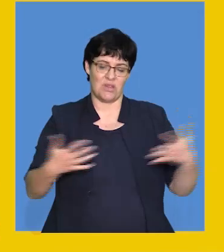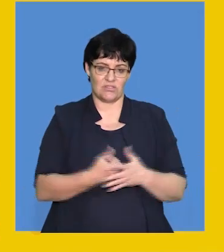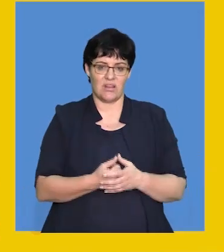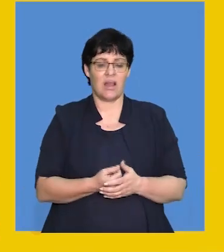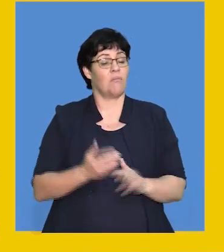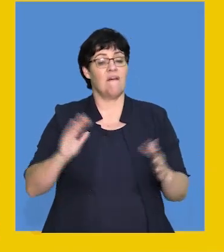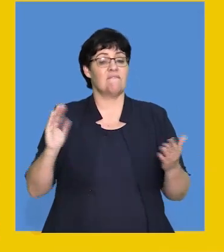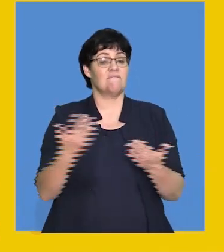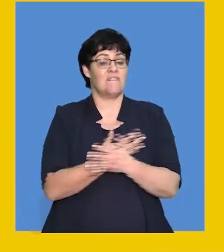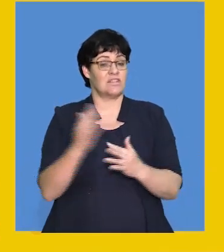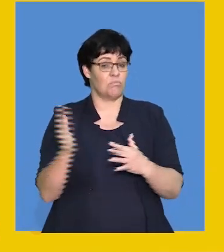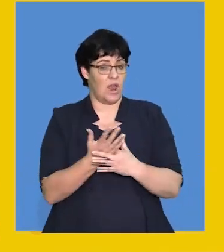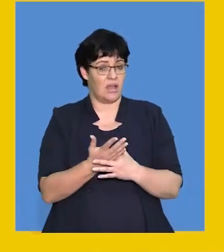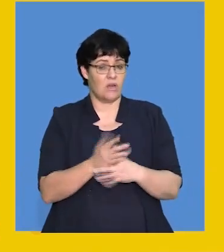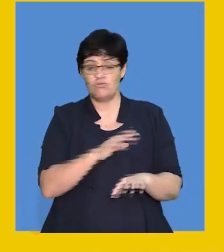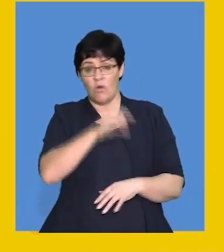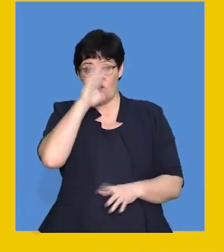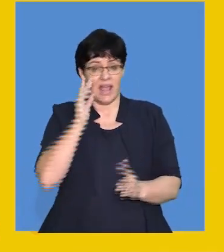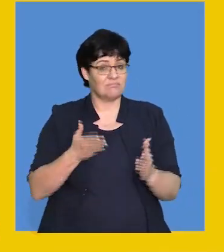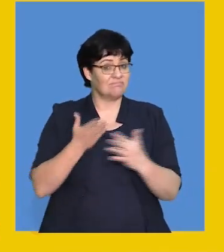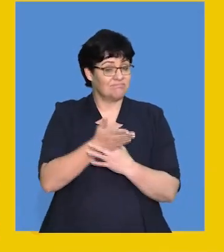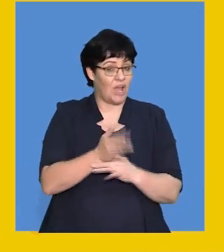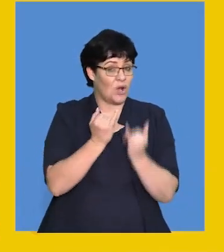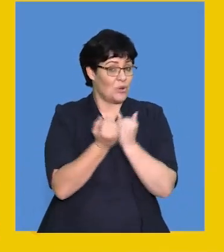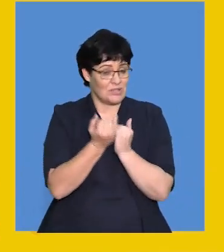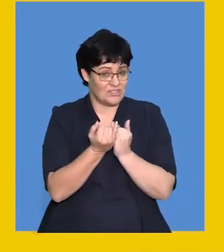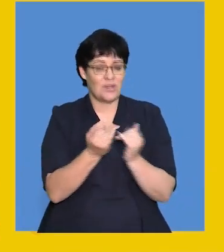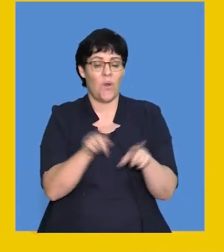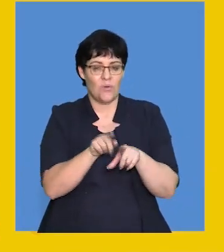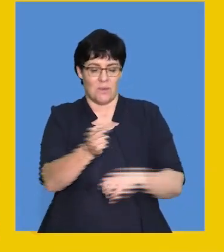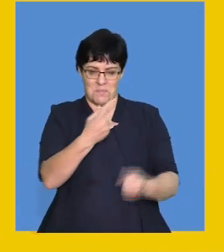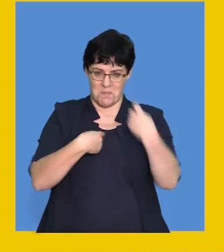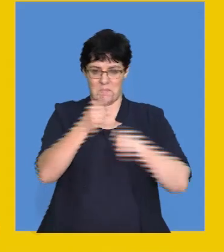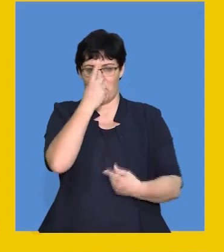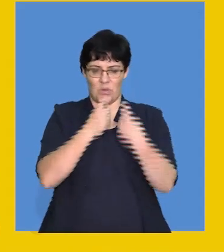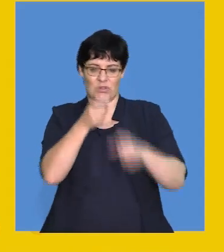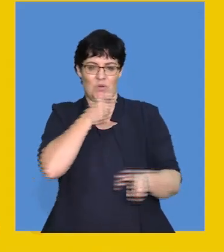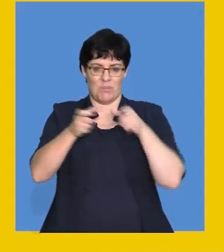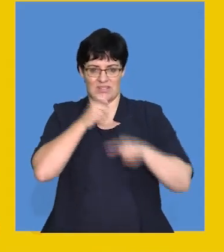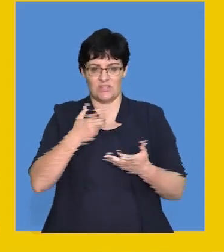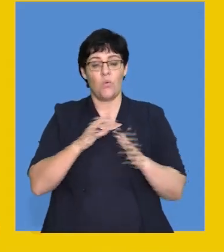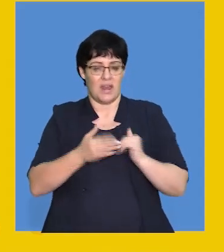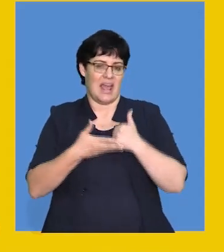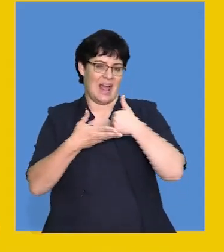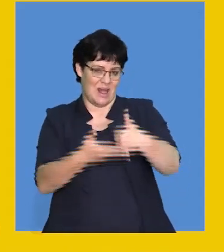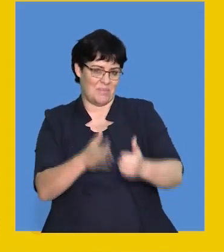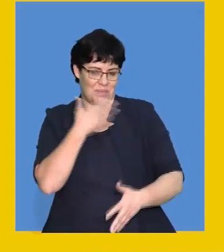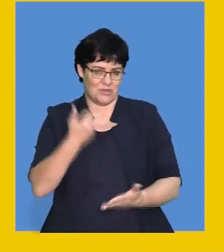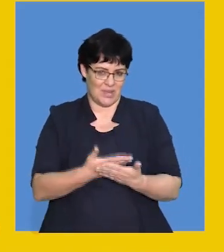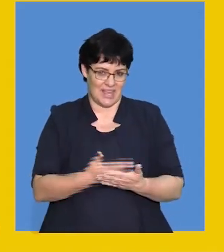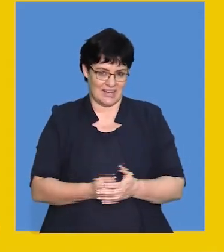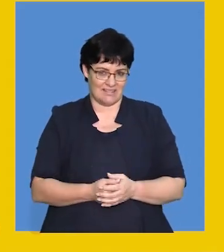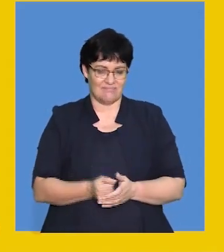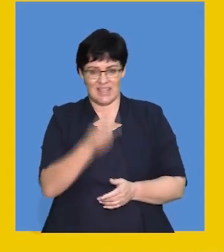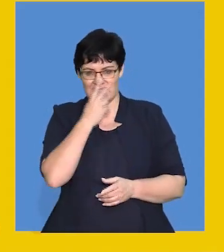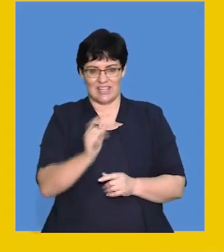break. Please don't forget to enter the competition, as well as send us your questions and your comments so that we can assist you as best as we can. We'll see you